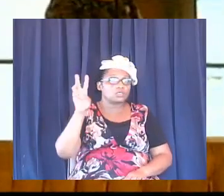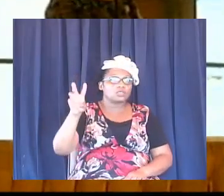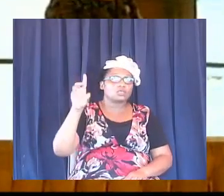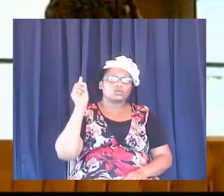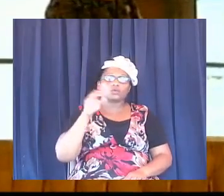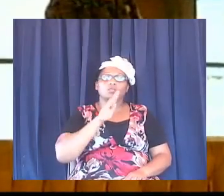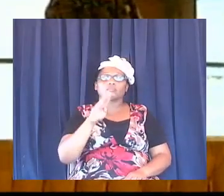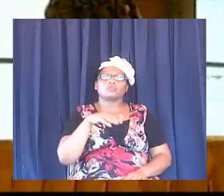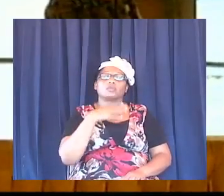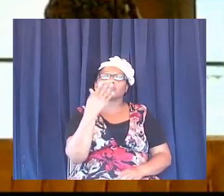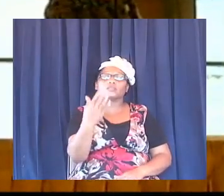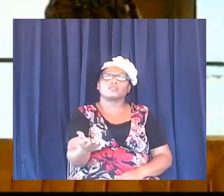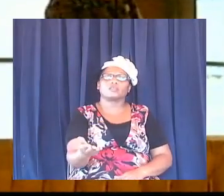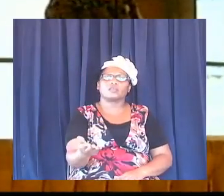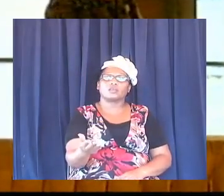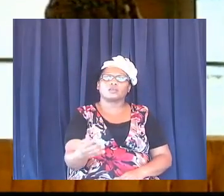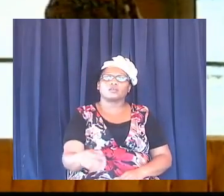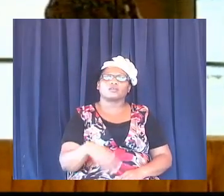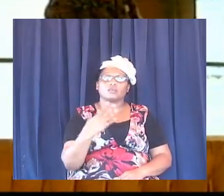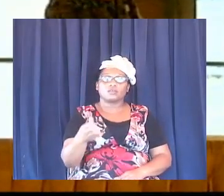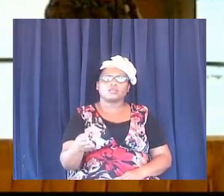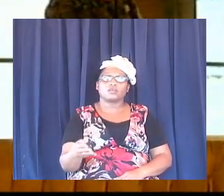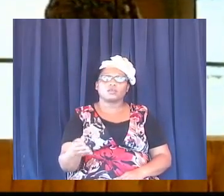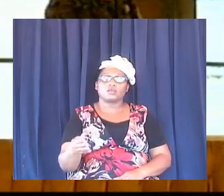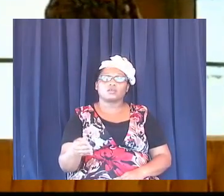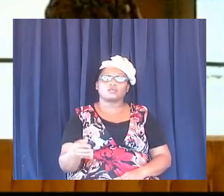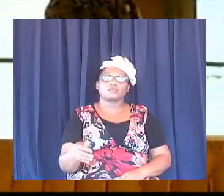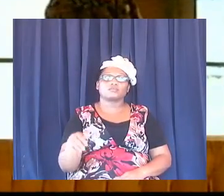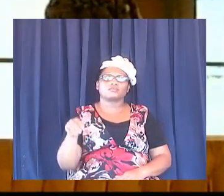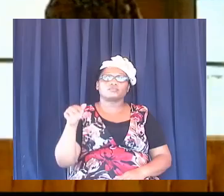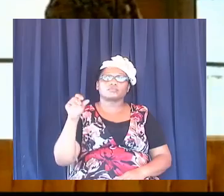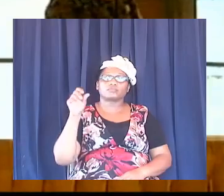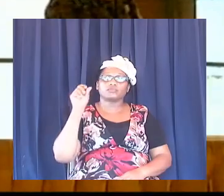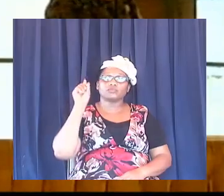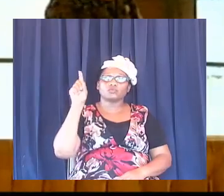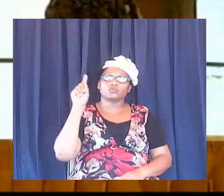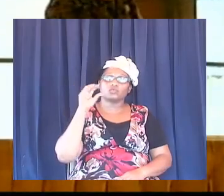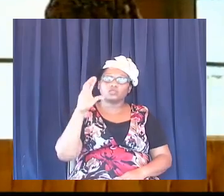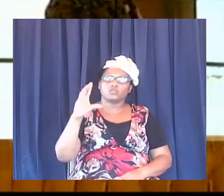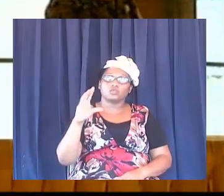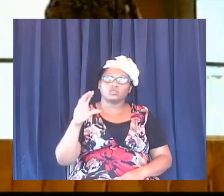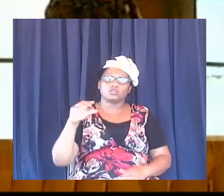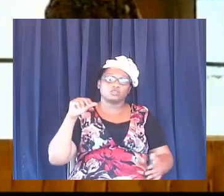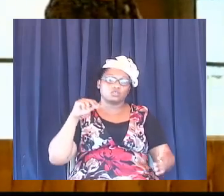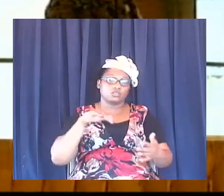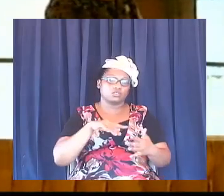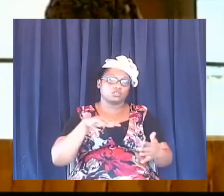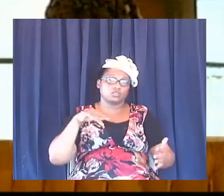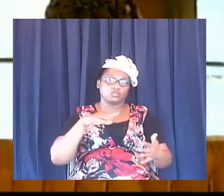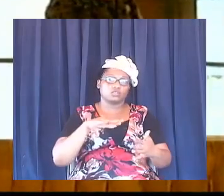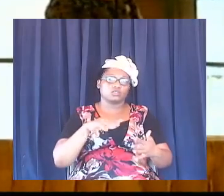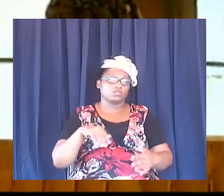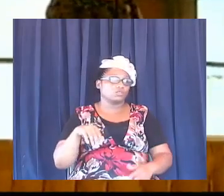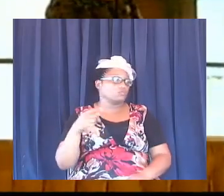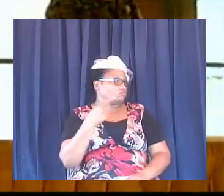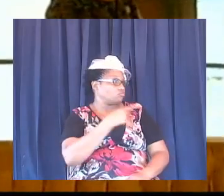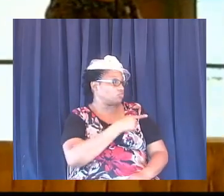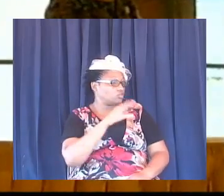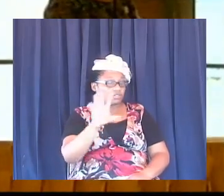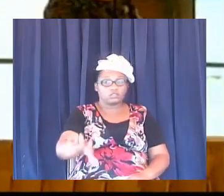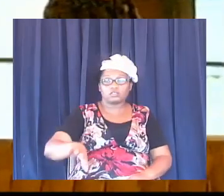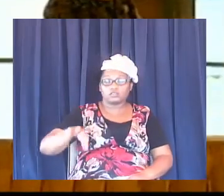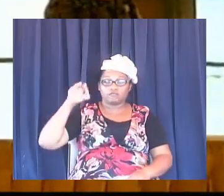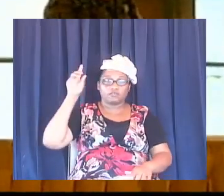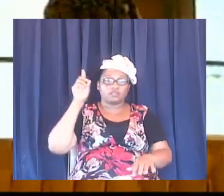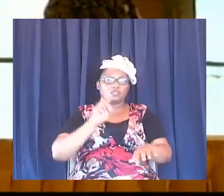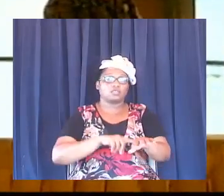teach the one. If there is 100 students to teach, she's going to find the time and make the way